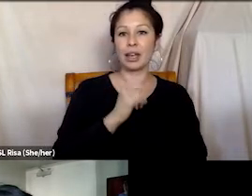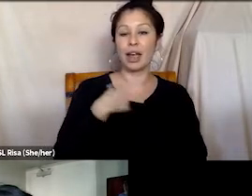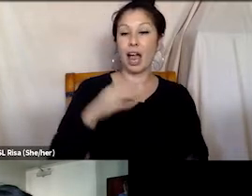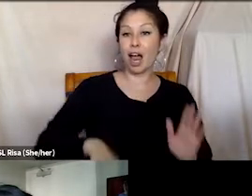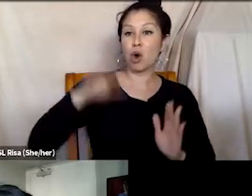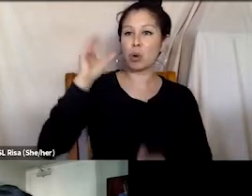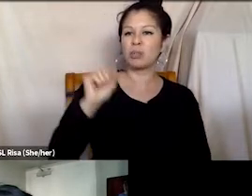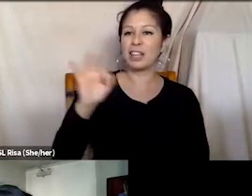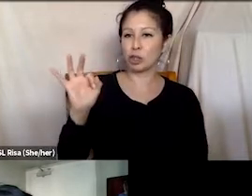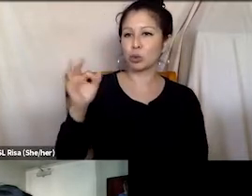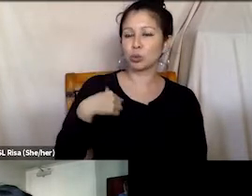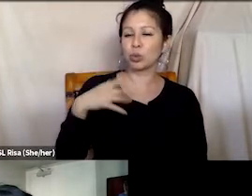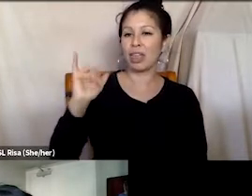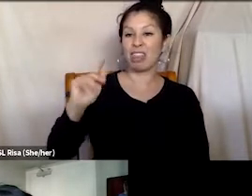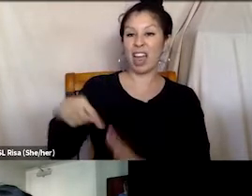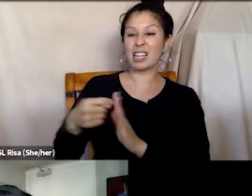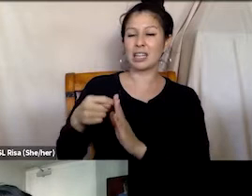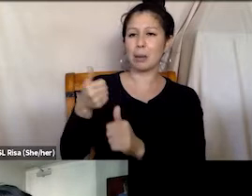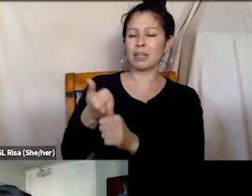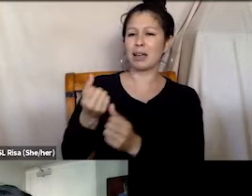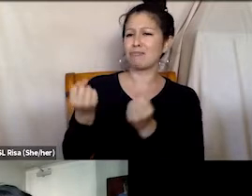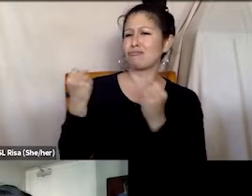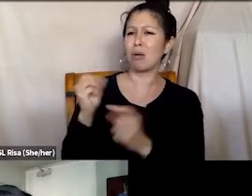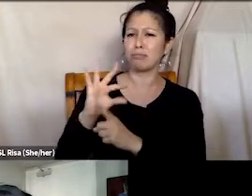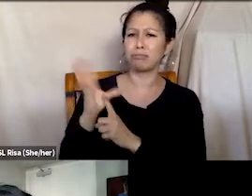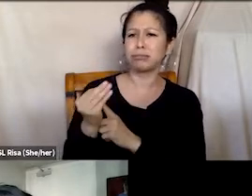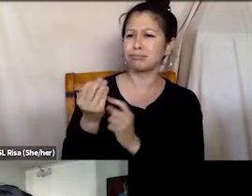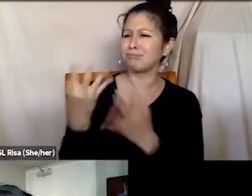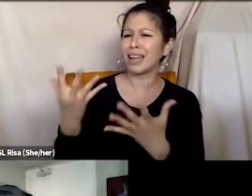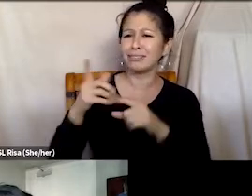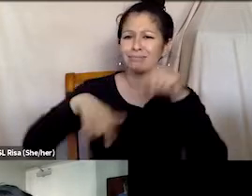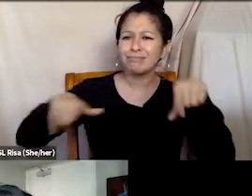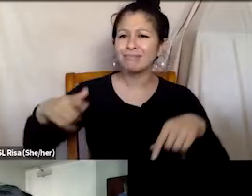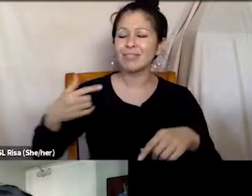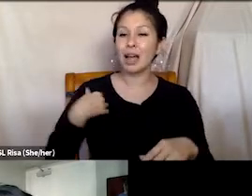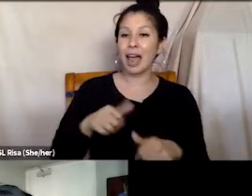San Francisco at a time when it was very multicultural. I grew up in an